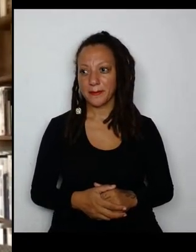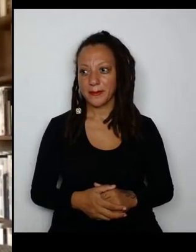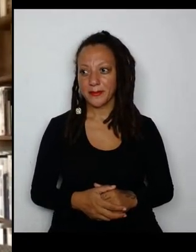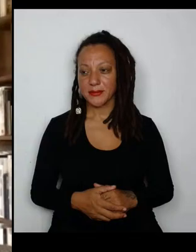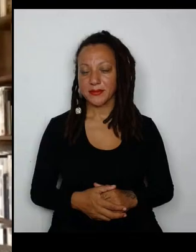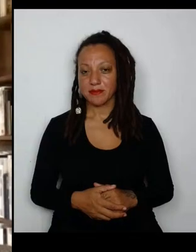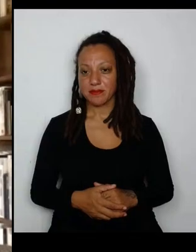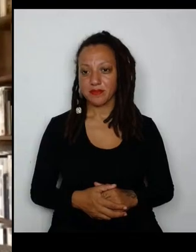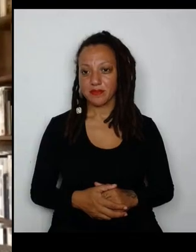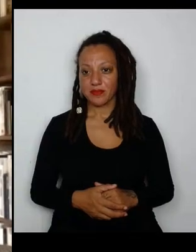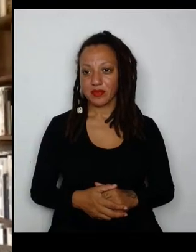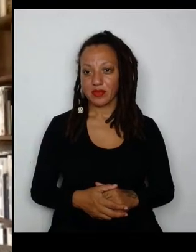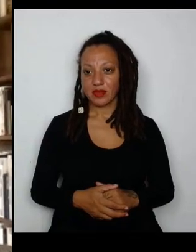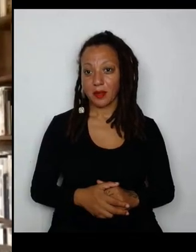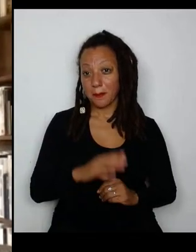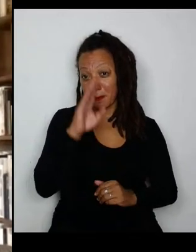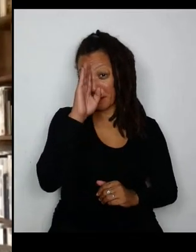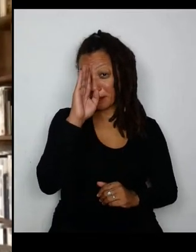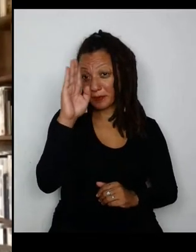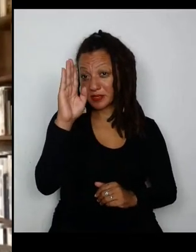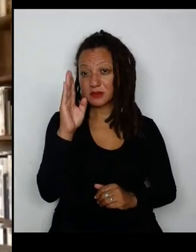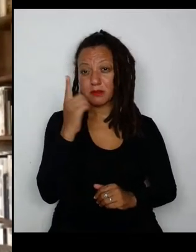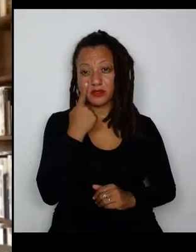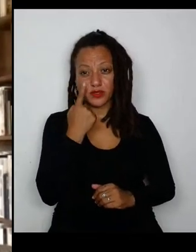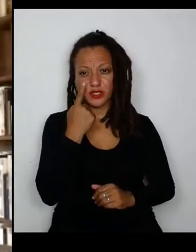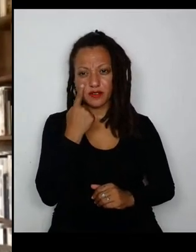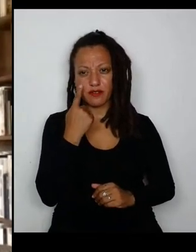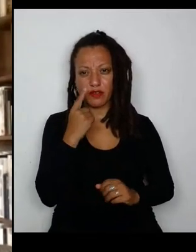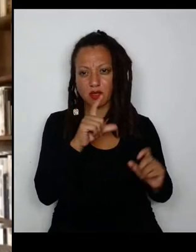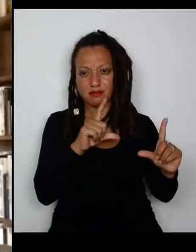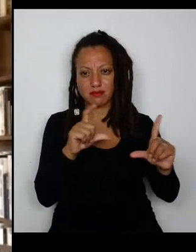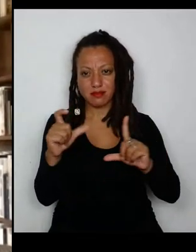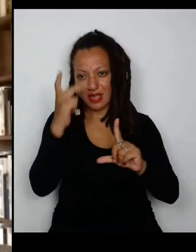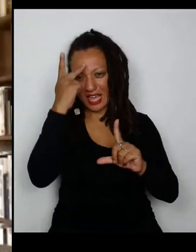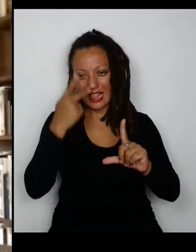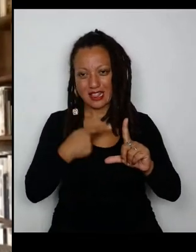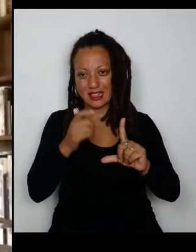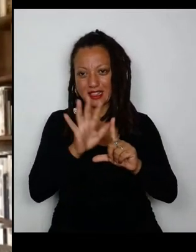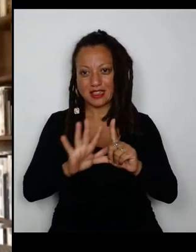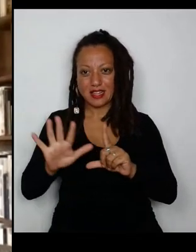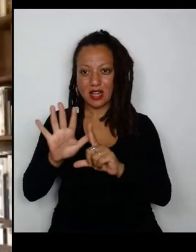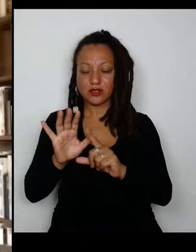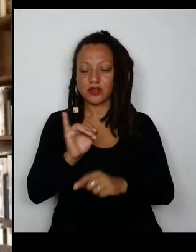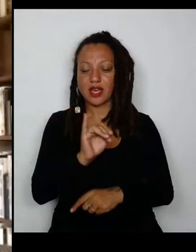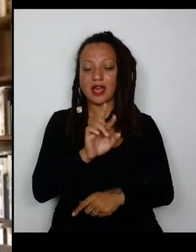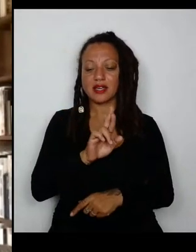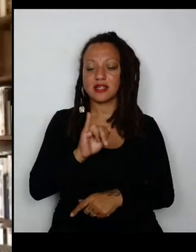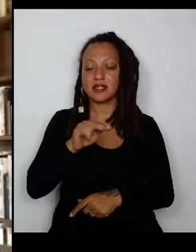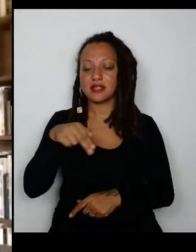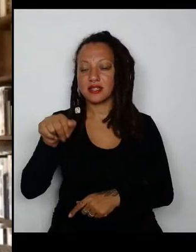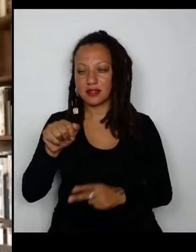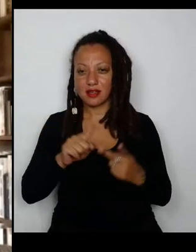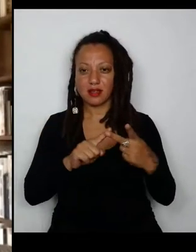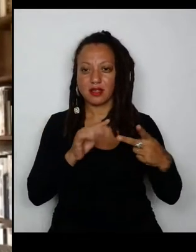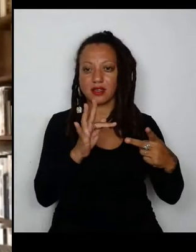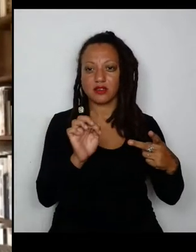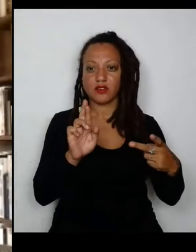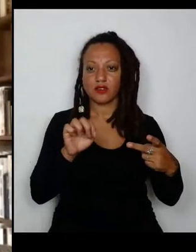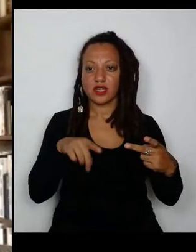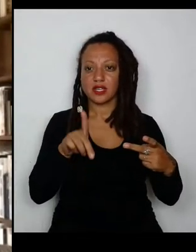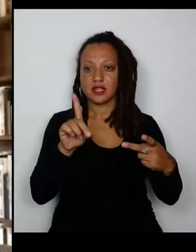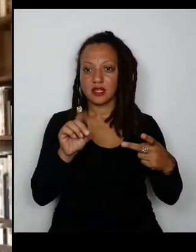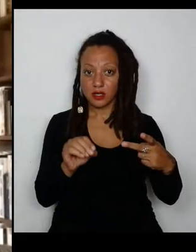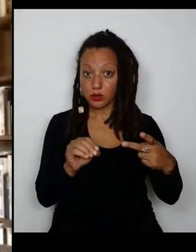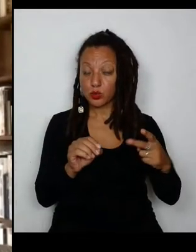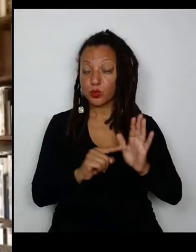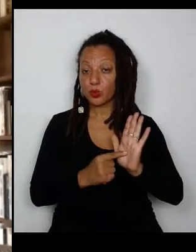portraits that um fernando and arena were showing one might see maybe an increasingly